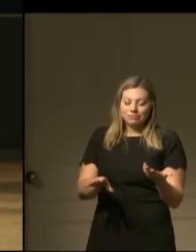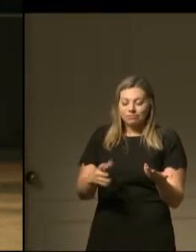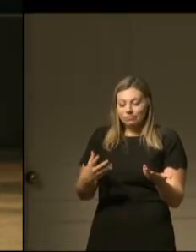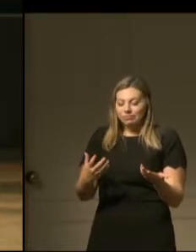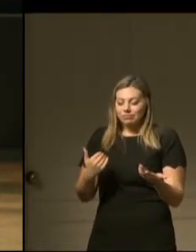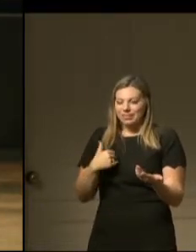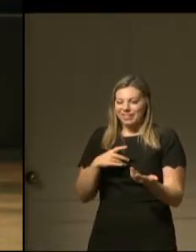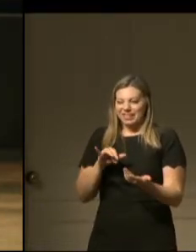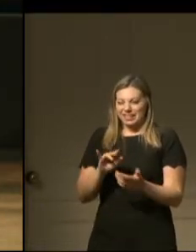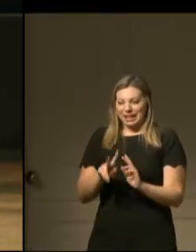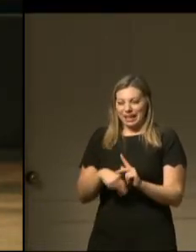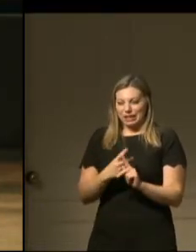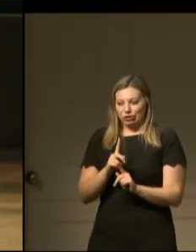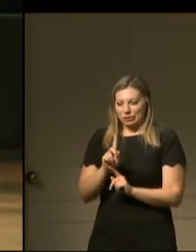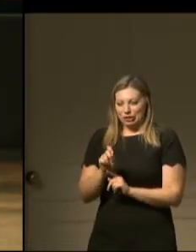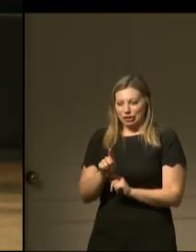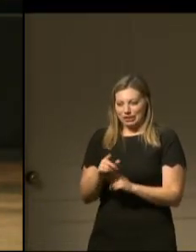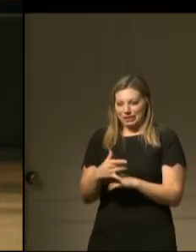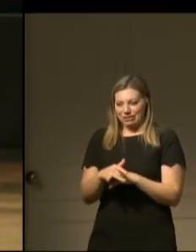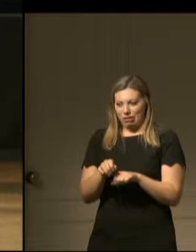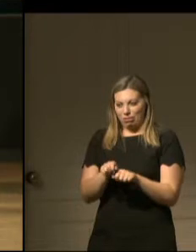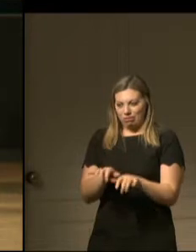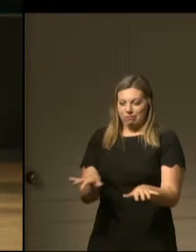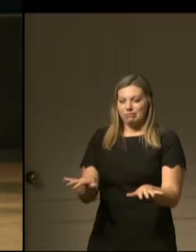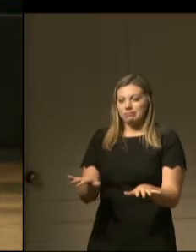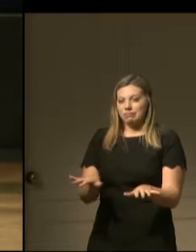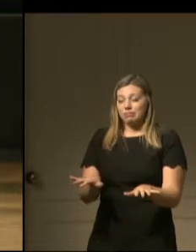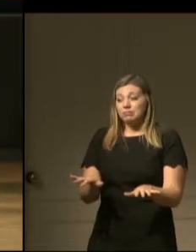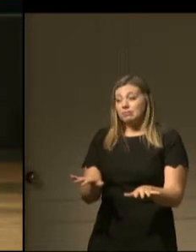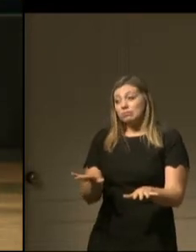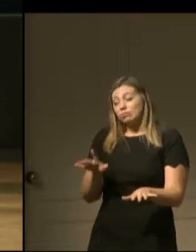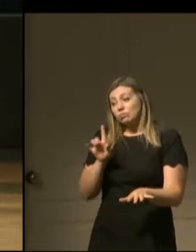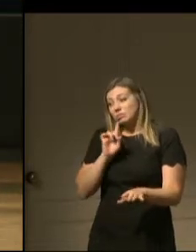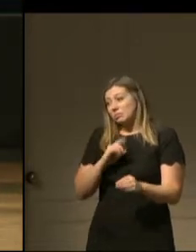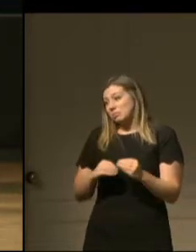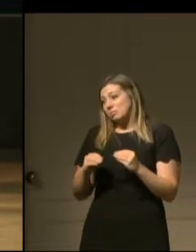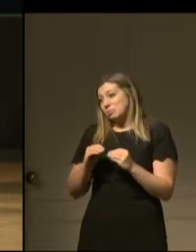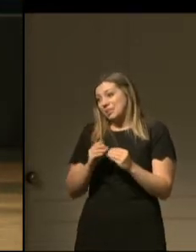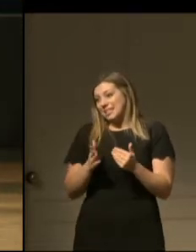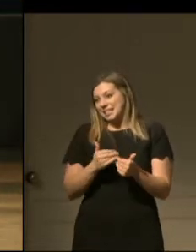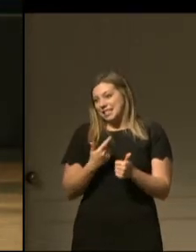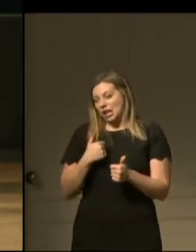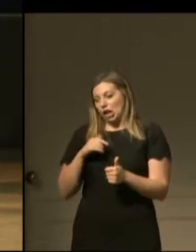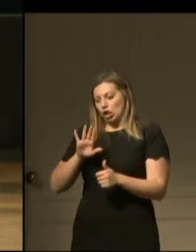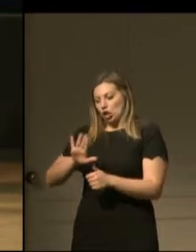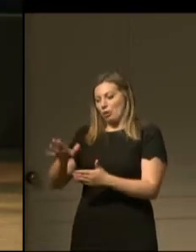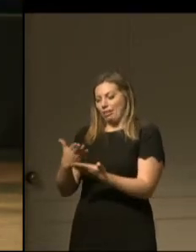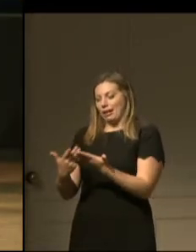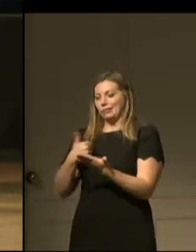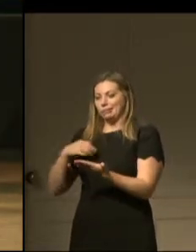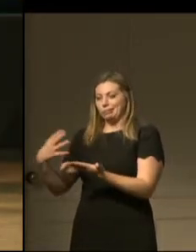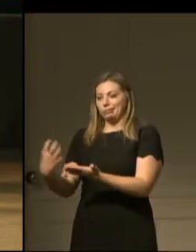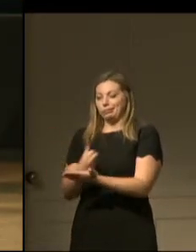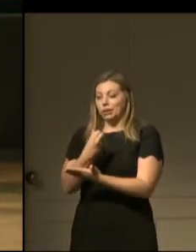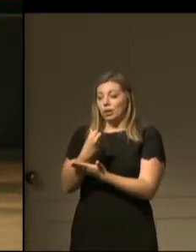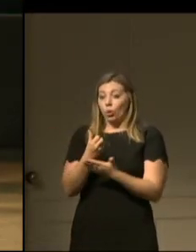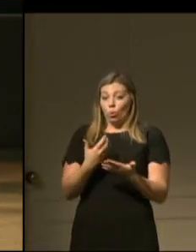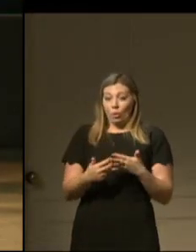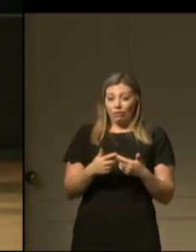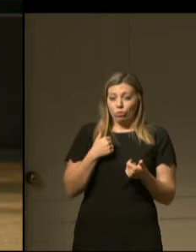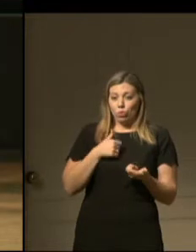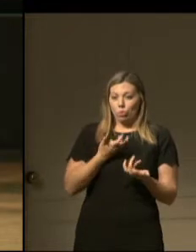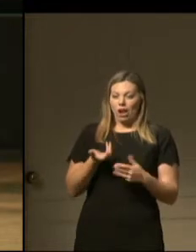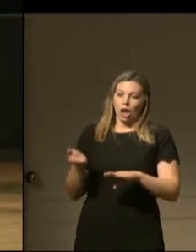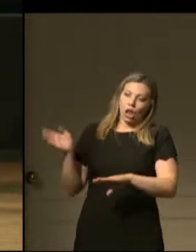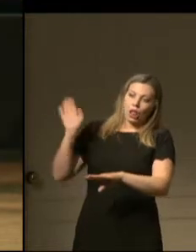so there are those kinds of questions that are out there. It's a whole lot easier for us to take your stuff and to just slap whatever we want on